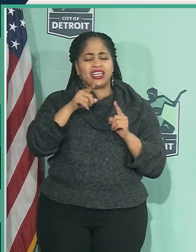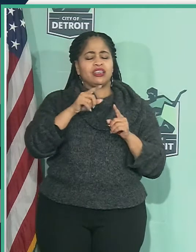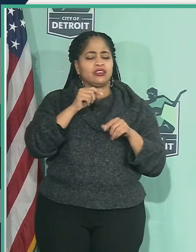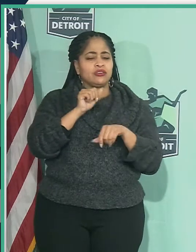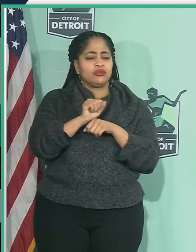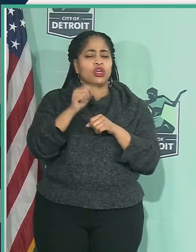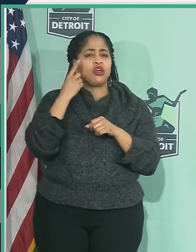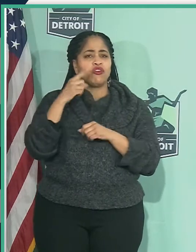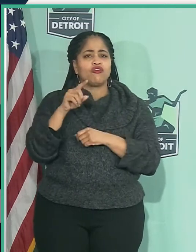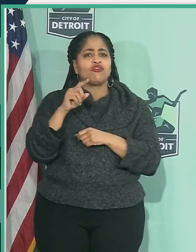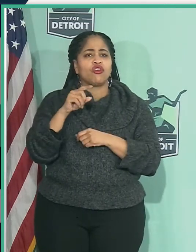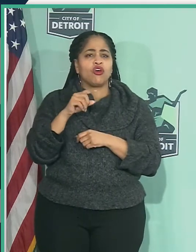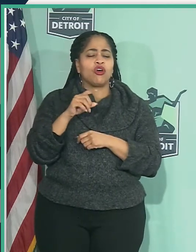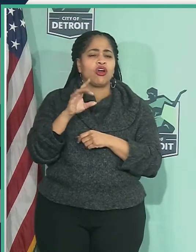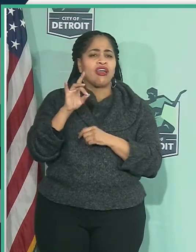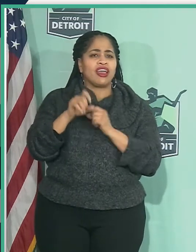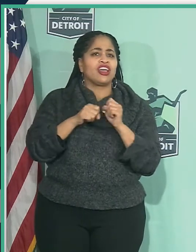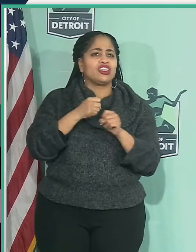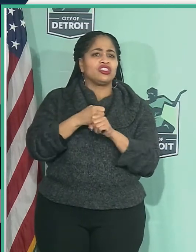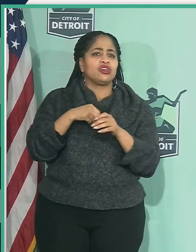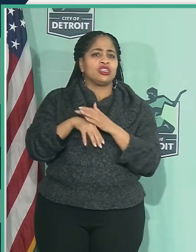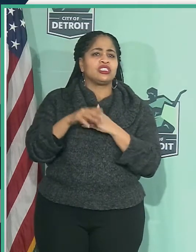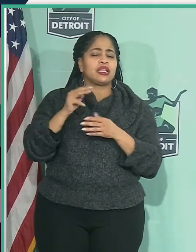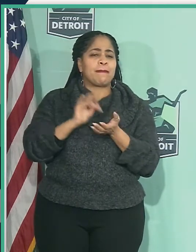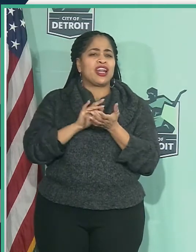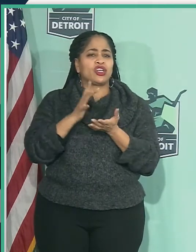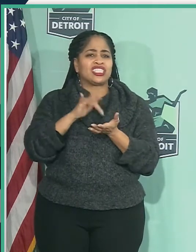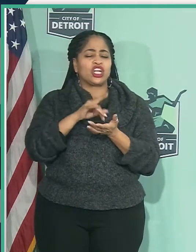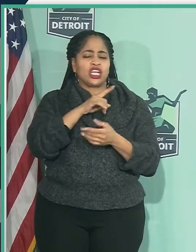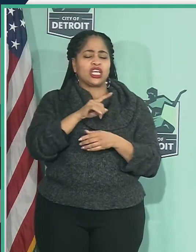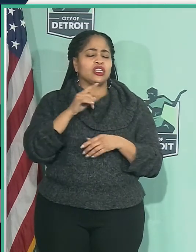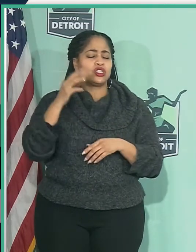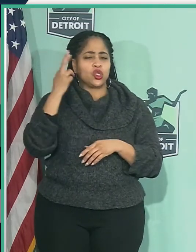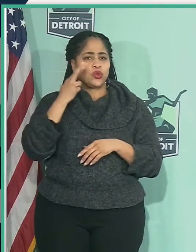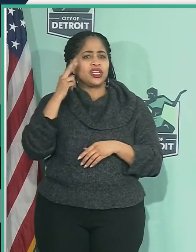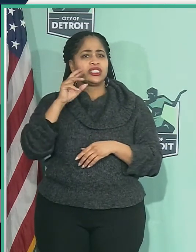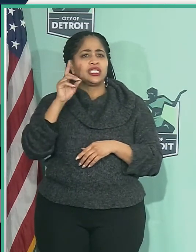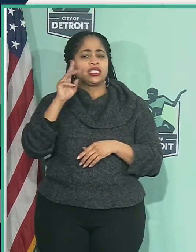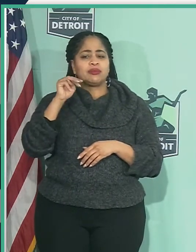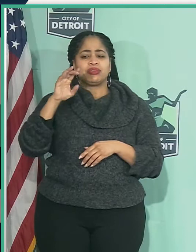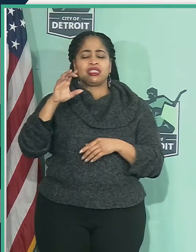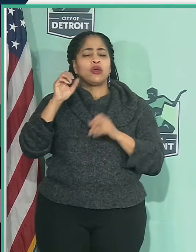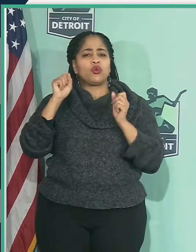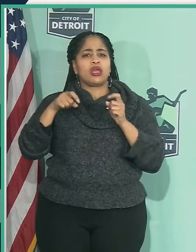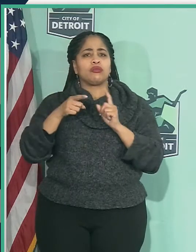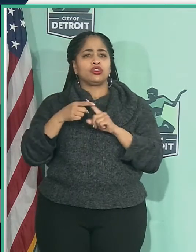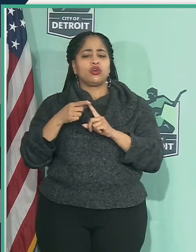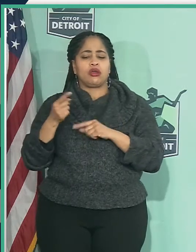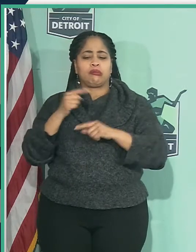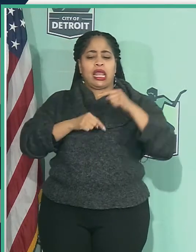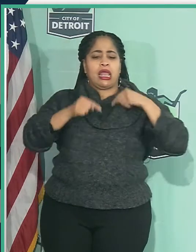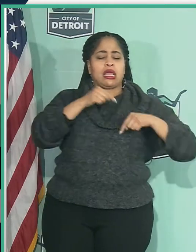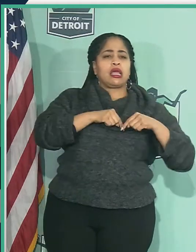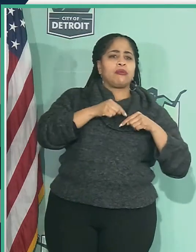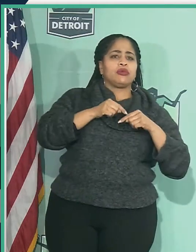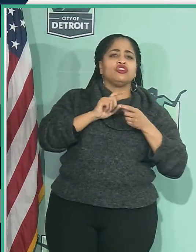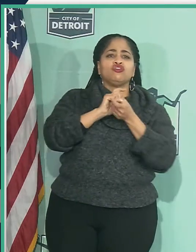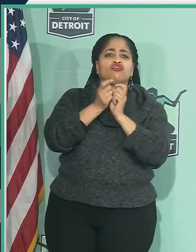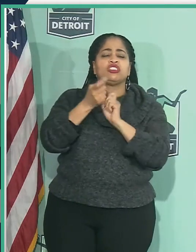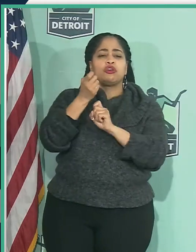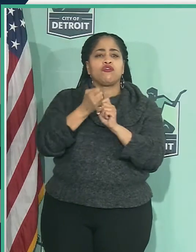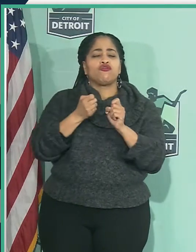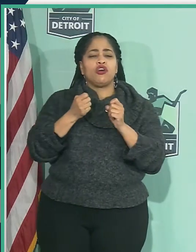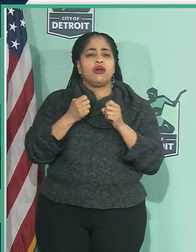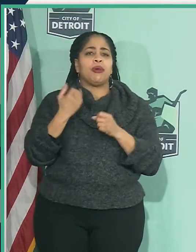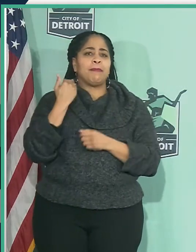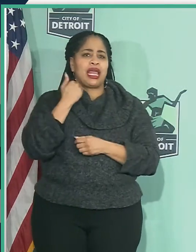Medical Center for 8 years. He was the centerpiece of bringing DMC from the verge of bankruptcy to stability. And so